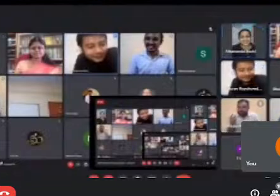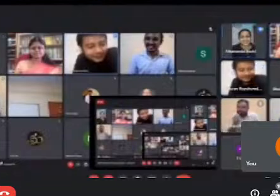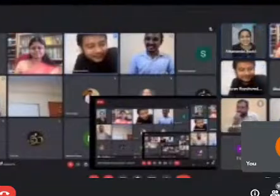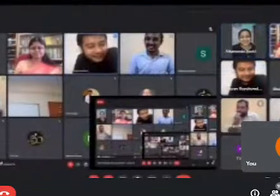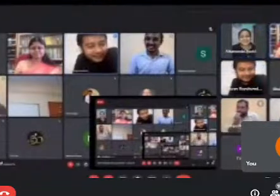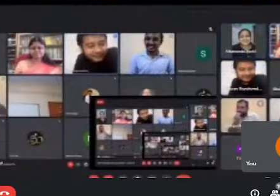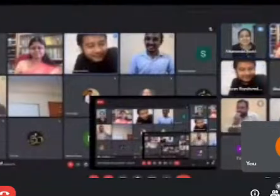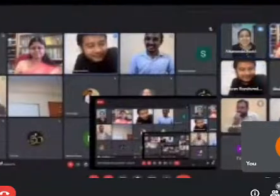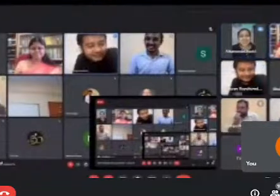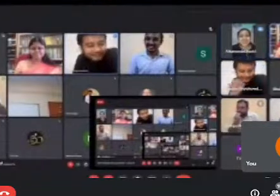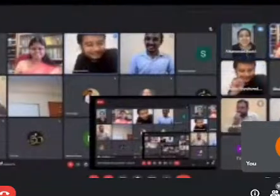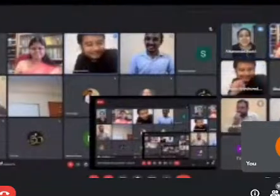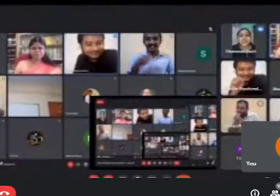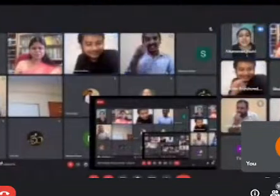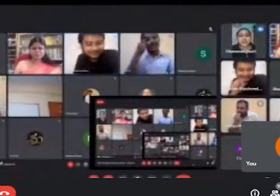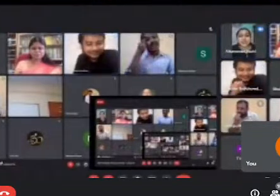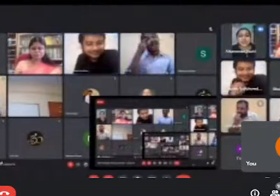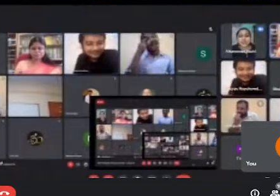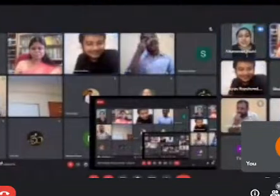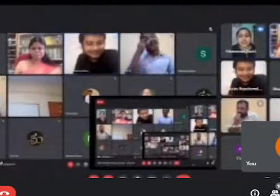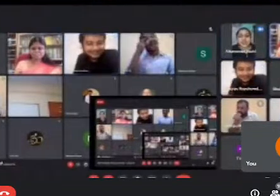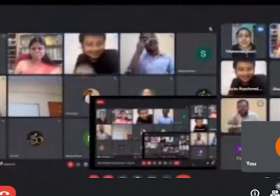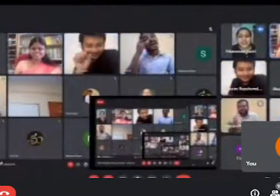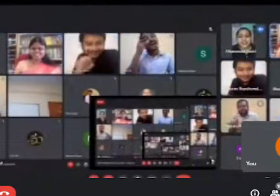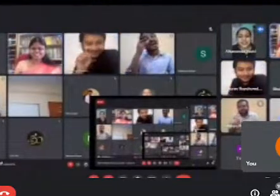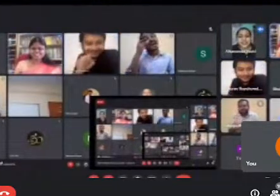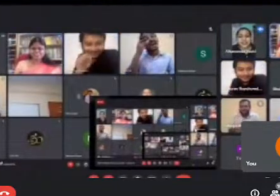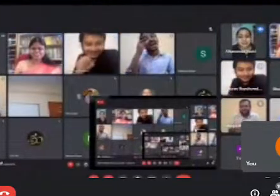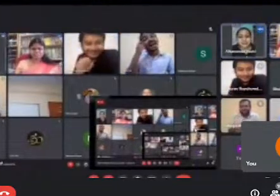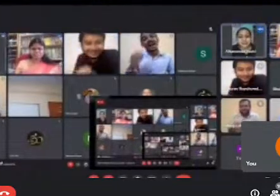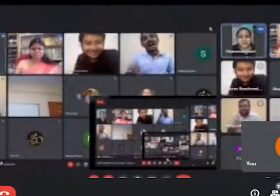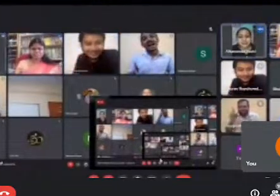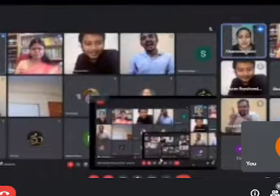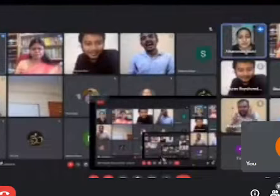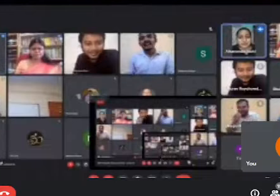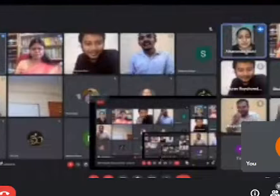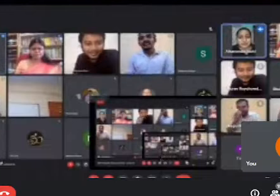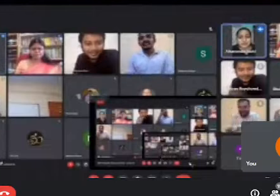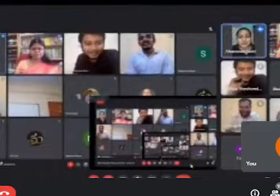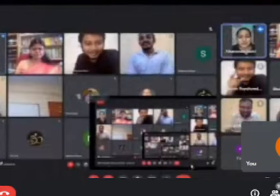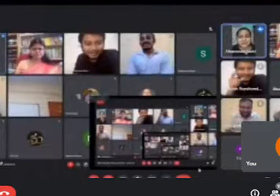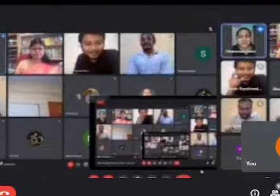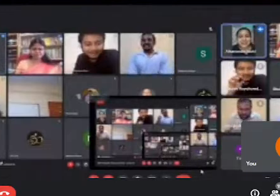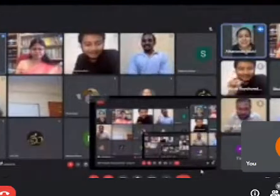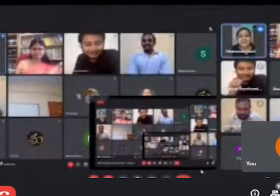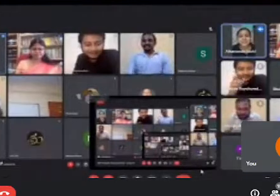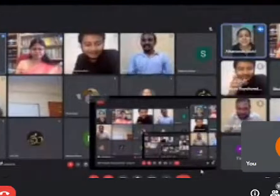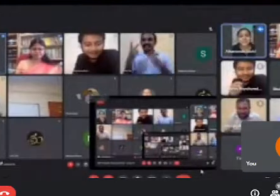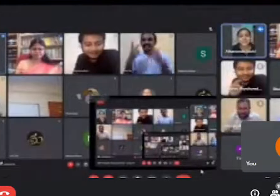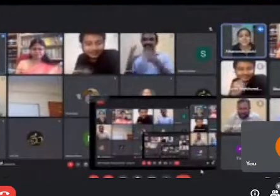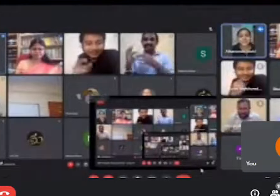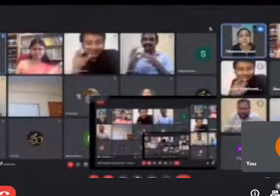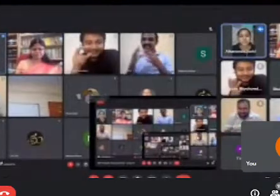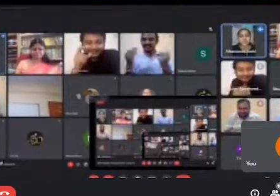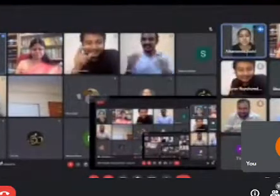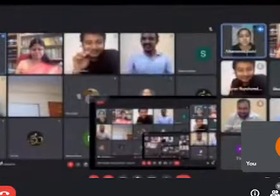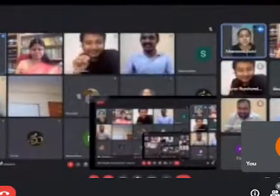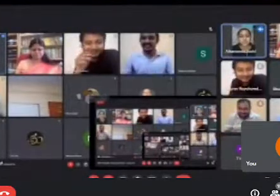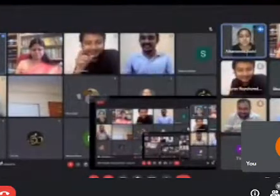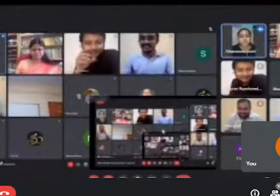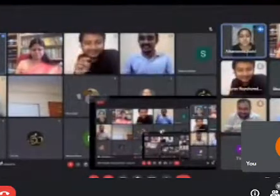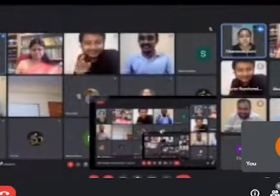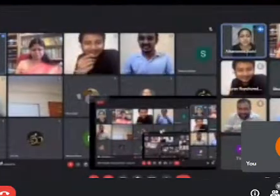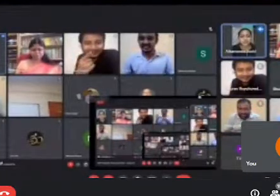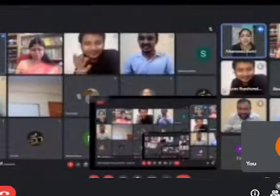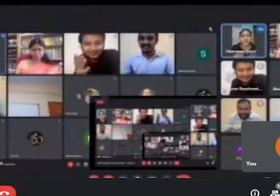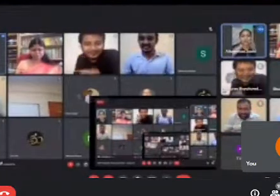communication is is there. actually not. And it Deepu is was- saying that. Sorry, ma'am. Deepu is saying that it's a gesture normally we follow from the childhood.